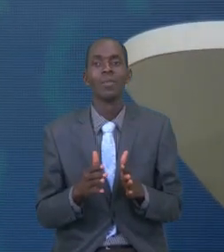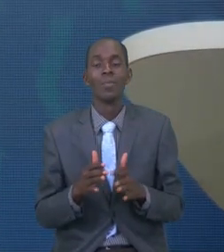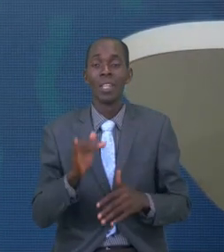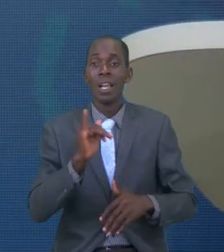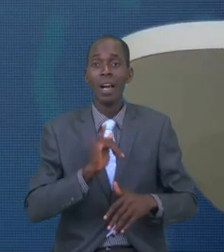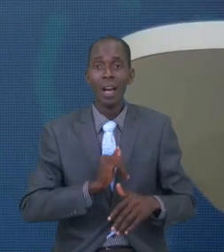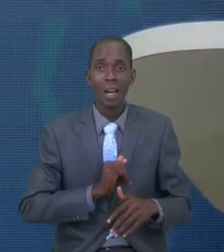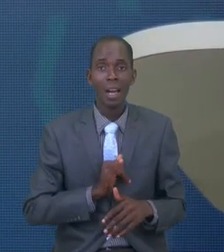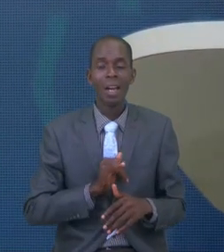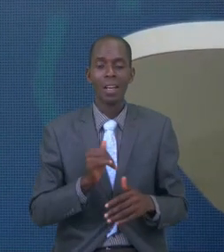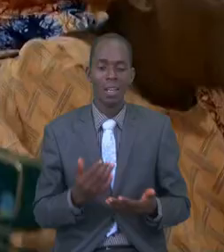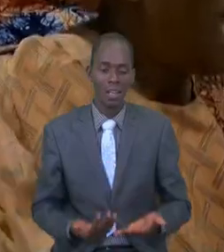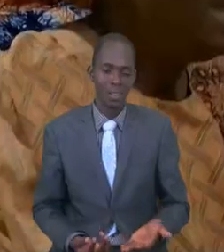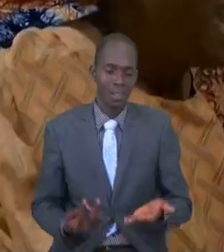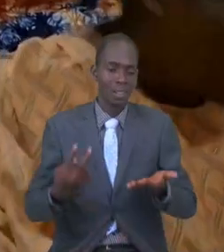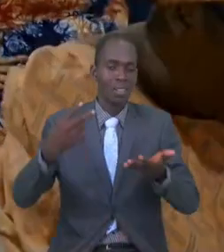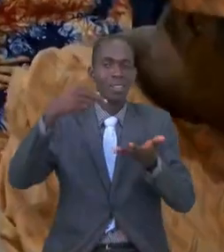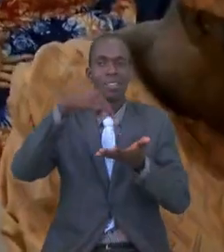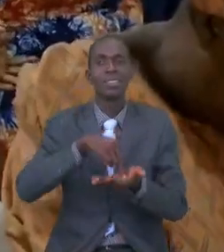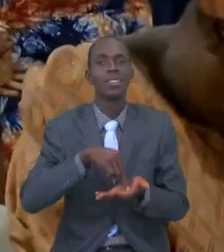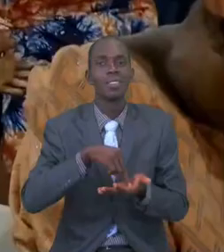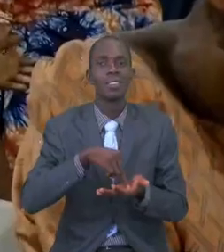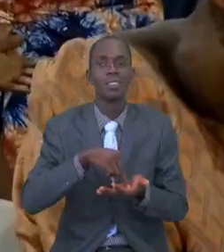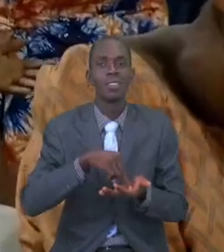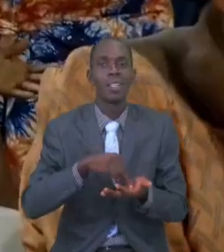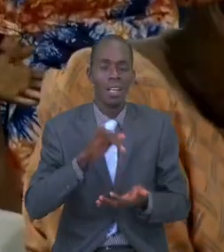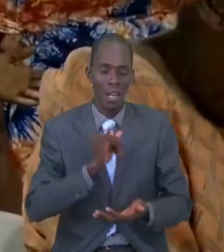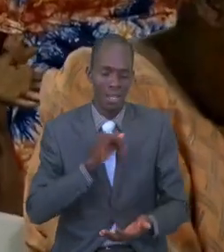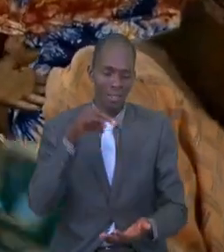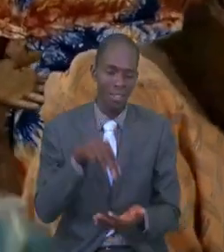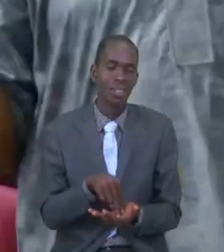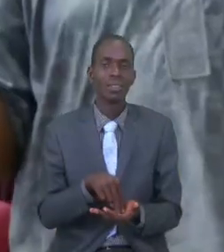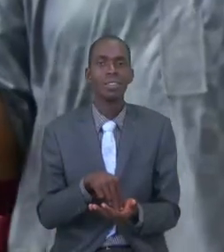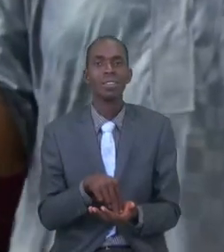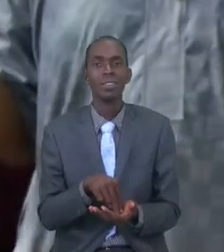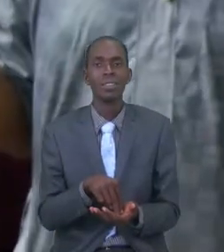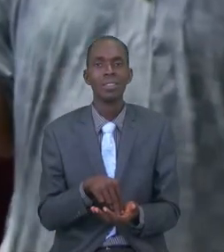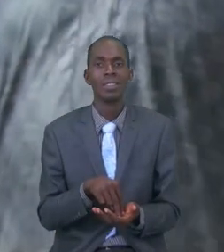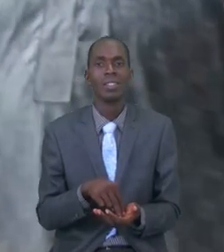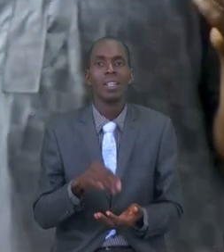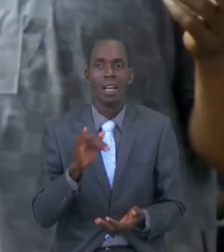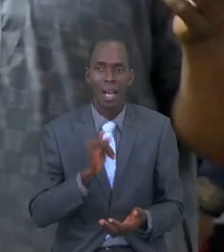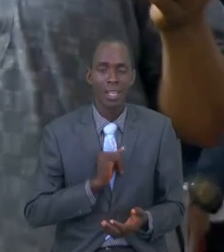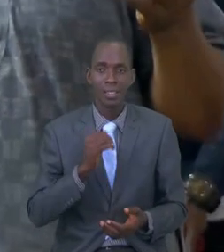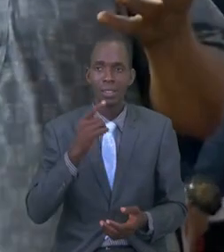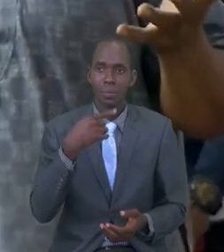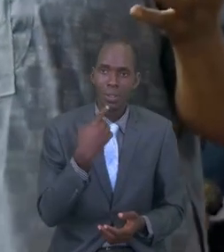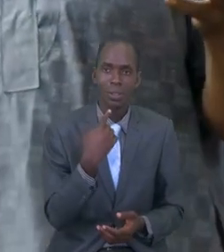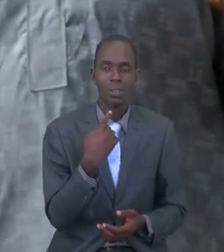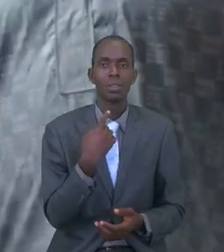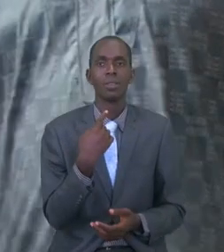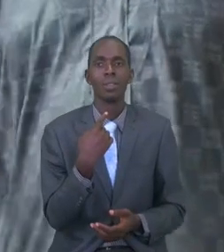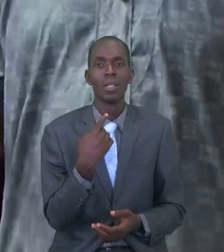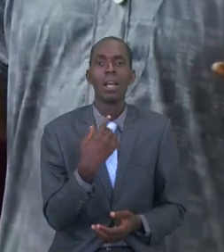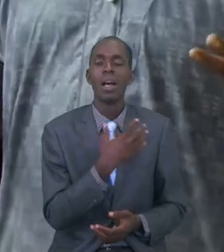I arise. I stand. I speak. And